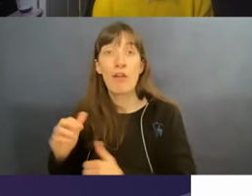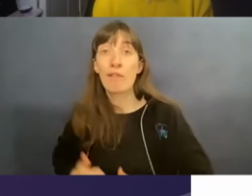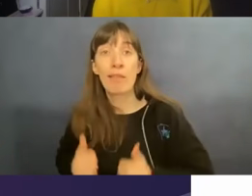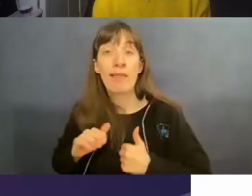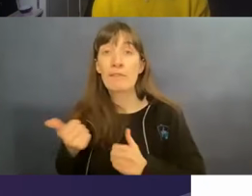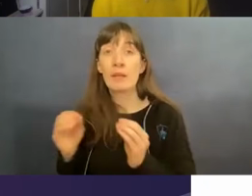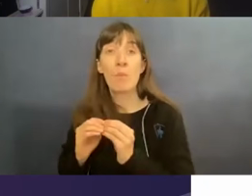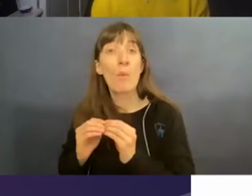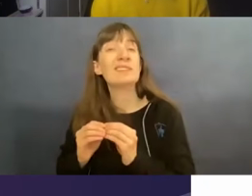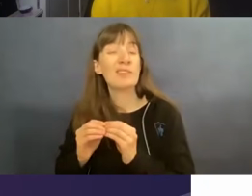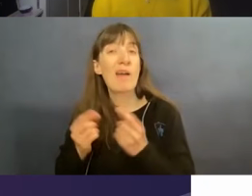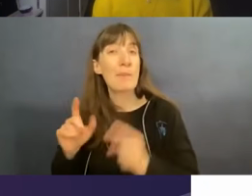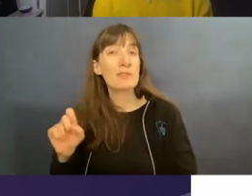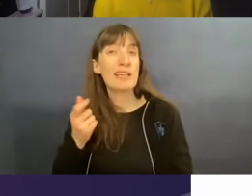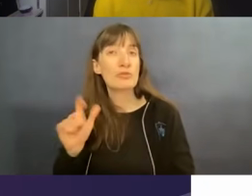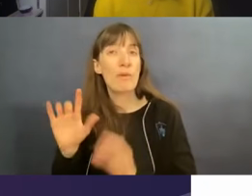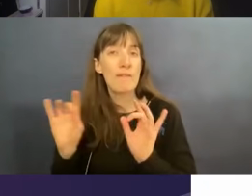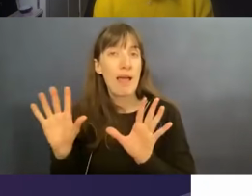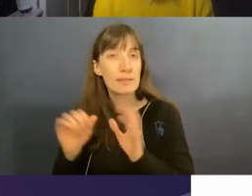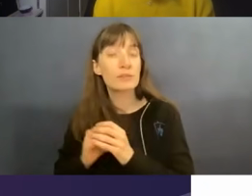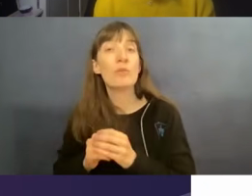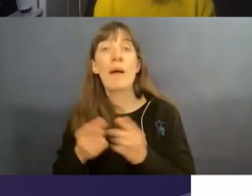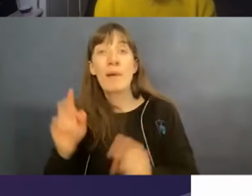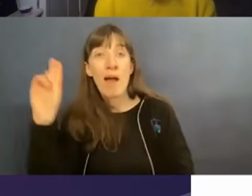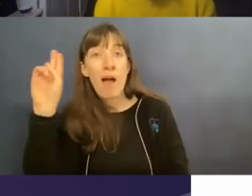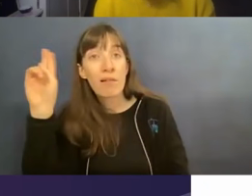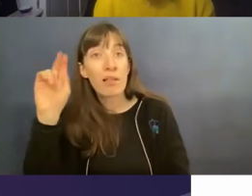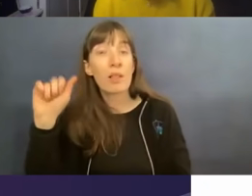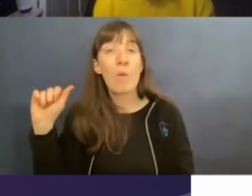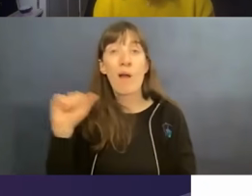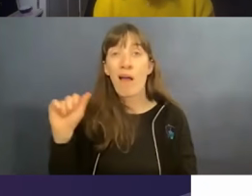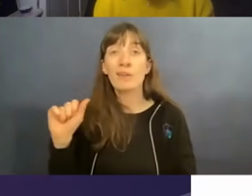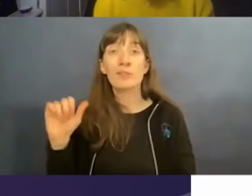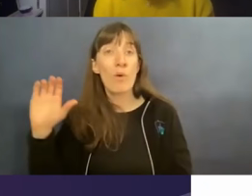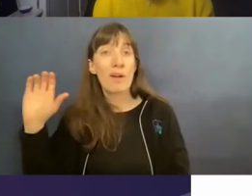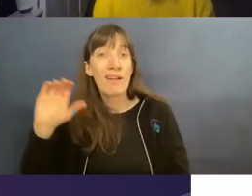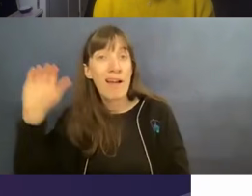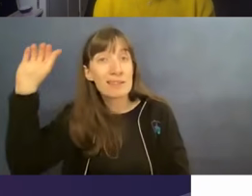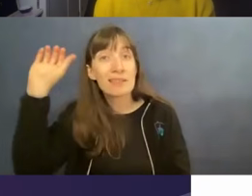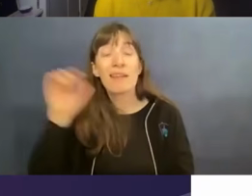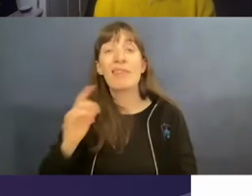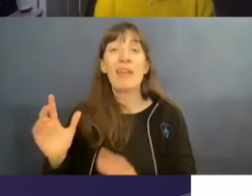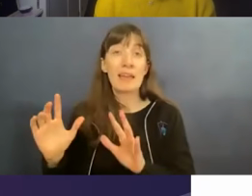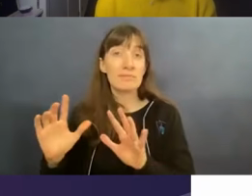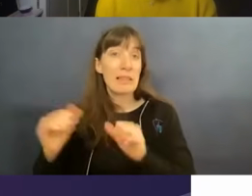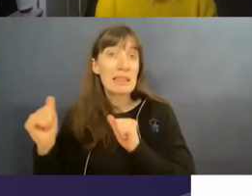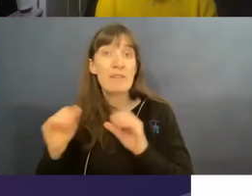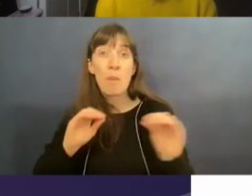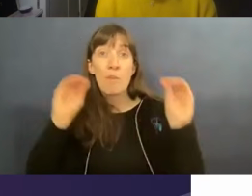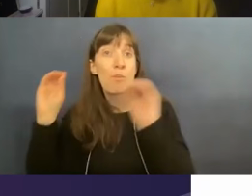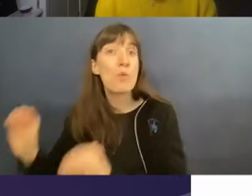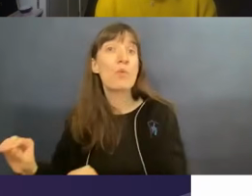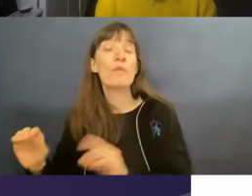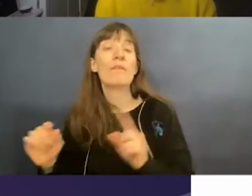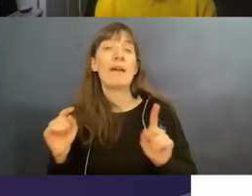violence too. So like maybe if the uncle or aunt or whoever cousin moves away, then maybe that's